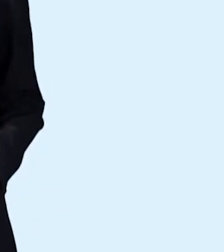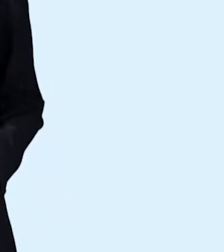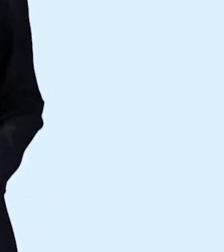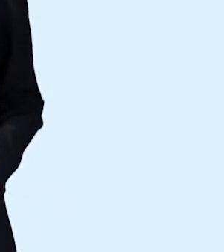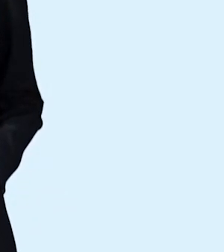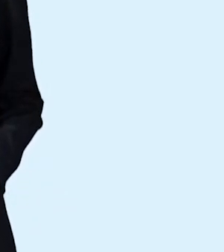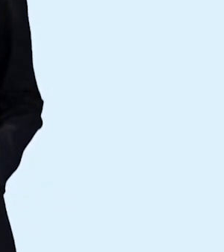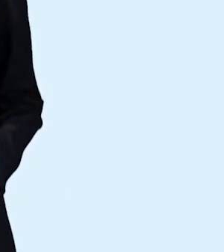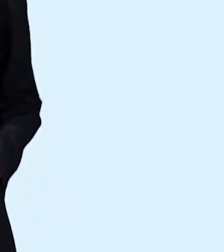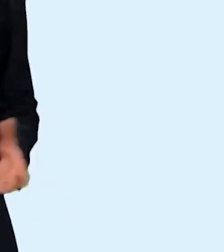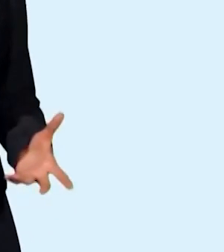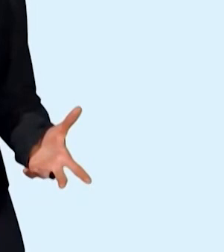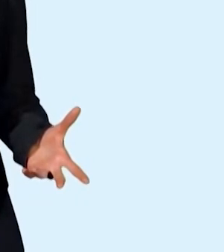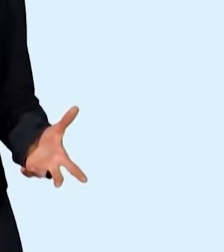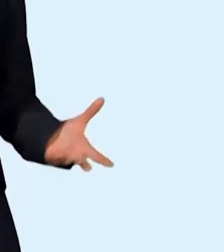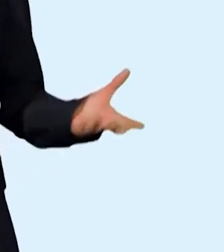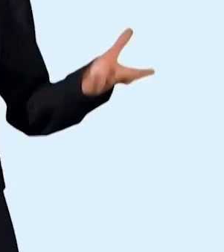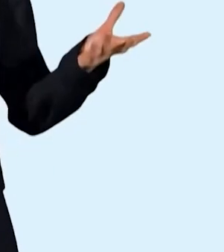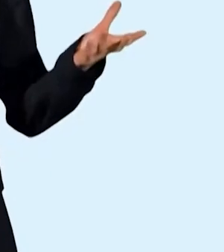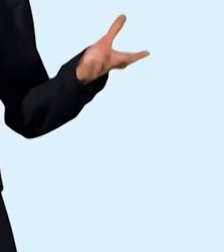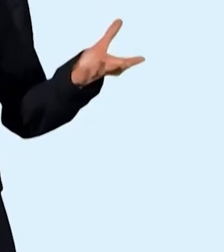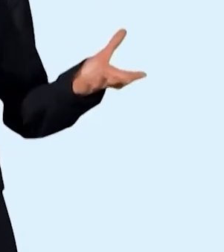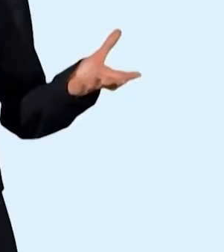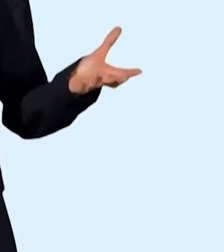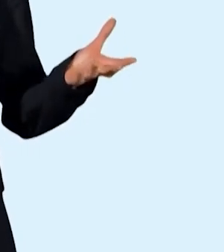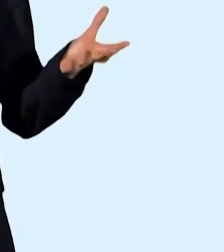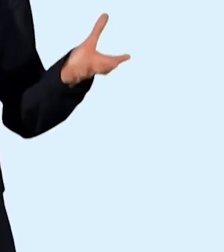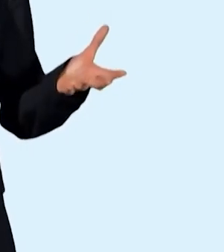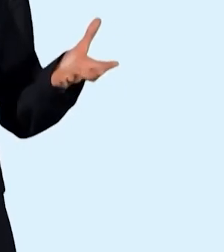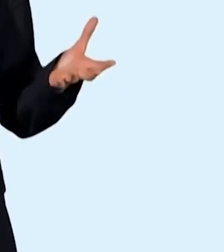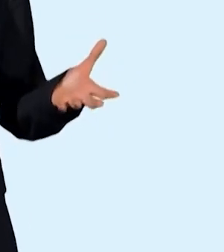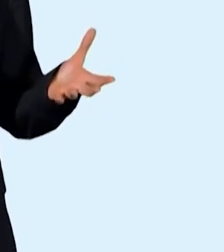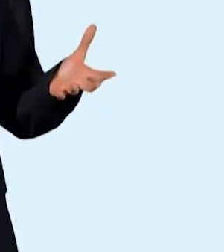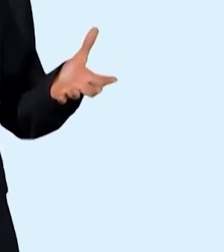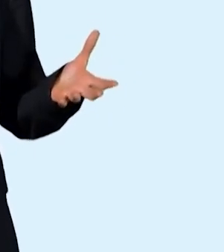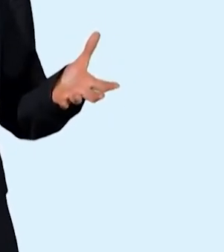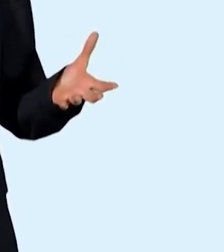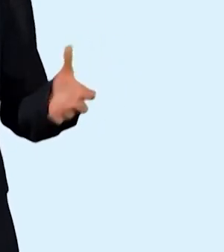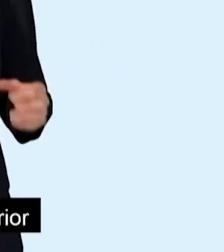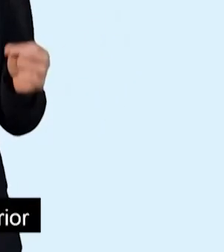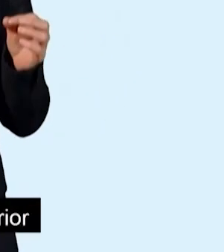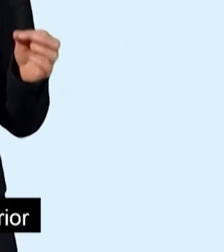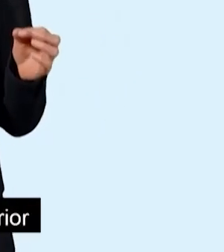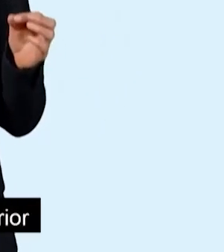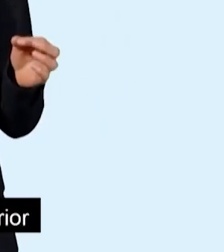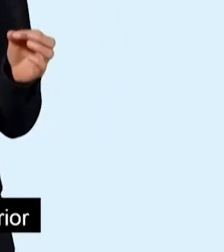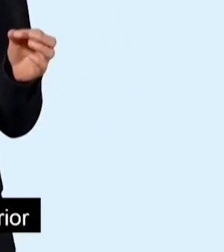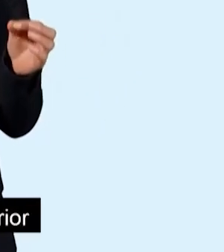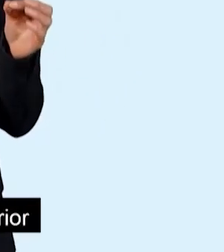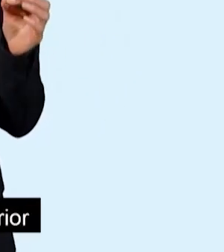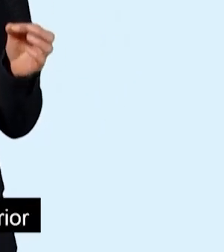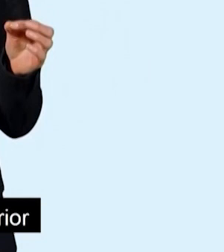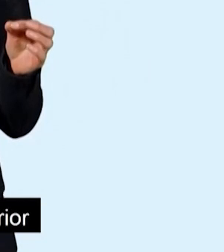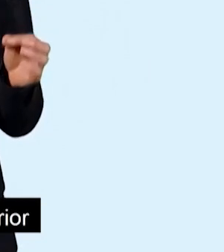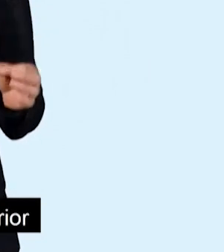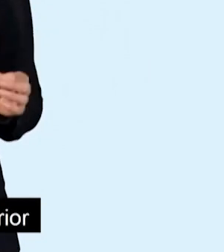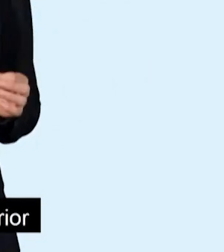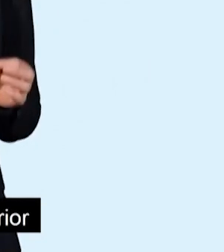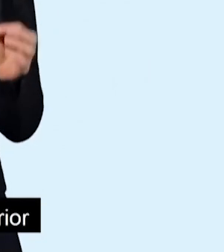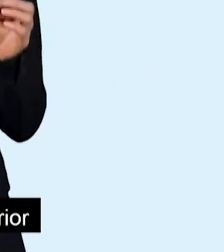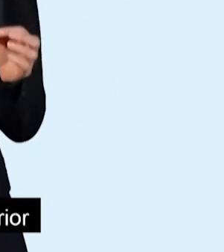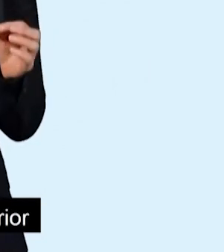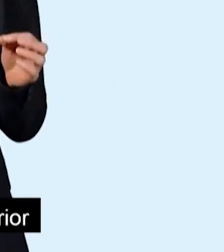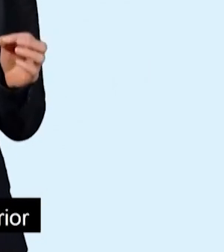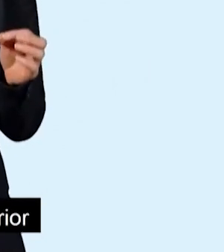make of taxpayers' money. However, more than 10 years after the financial crisis hit Europe, the average government expenditure